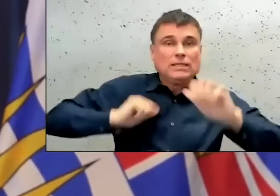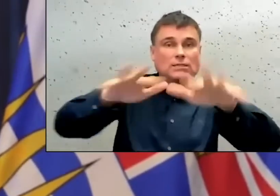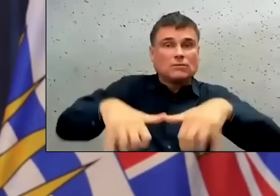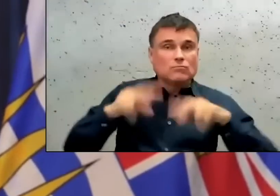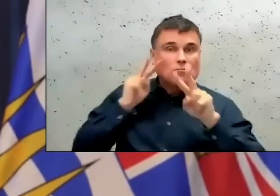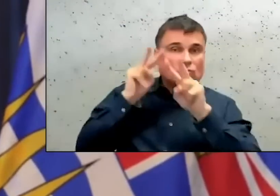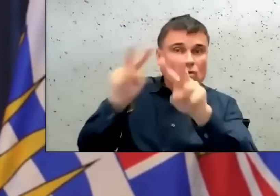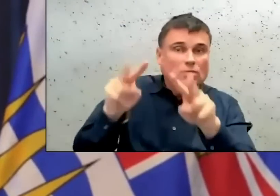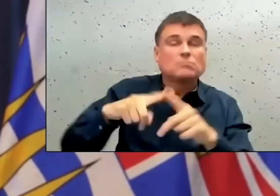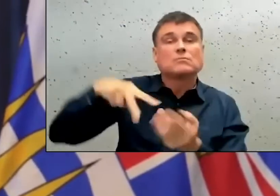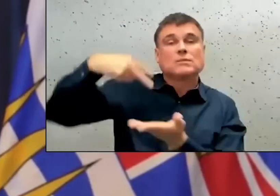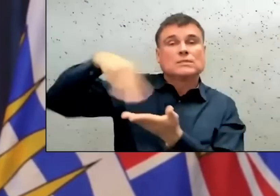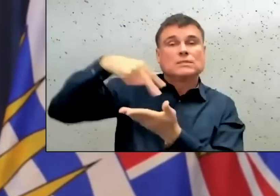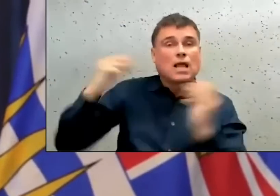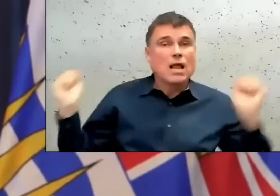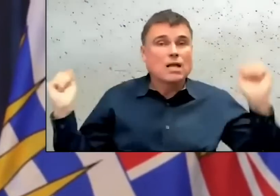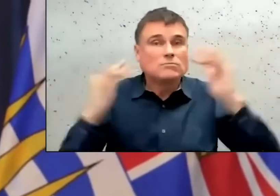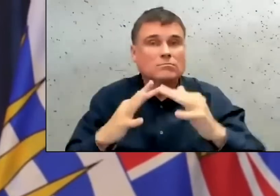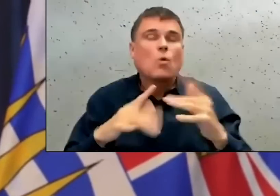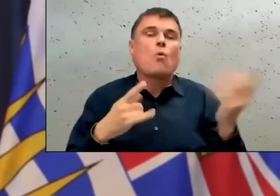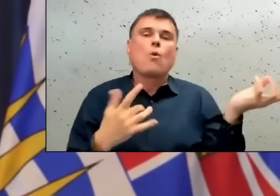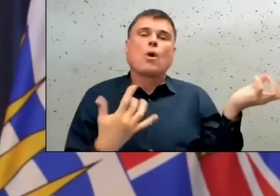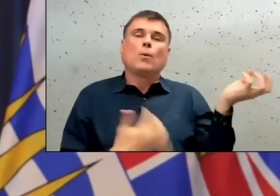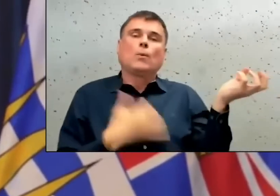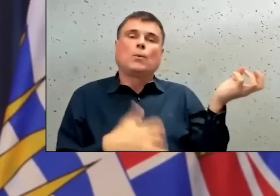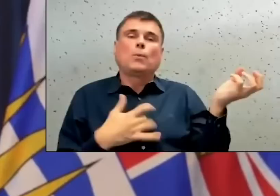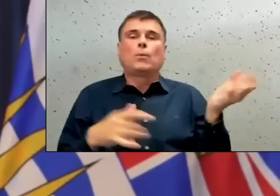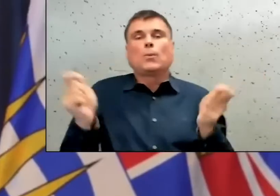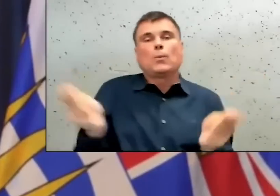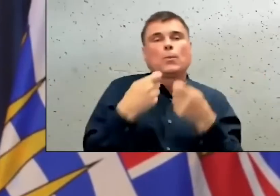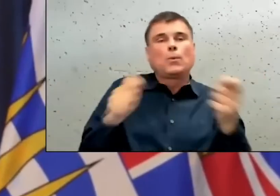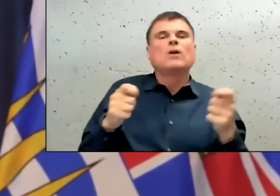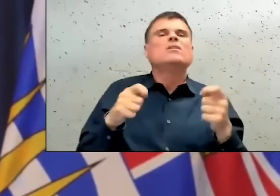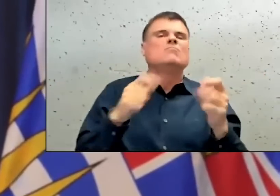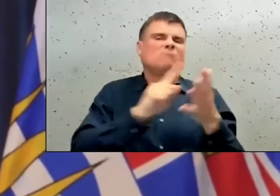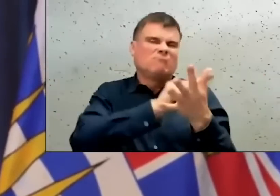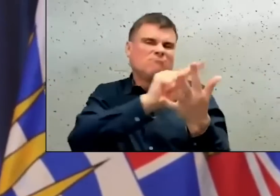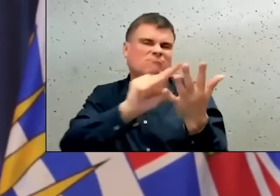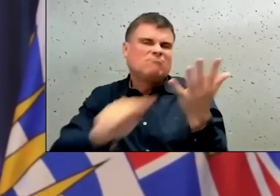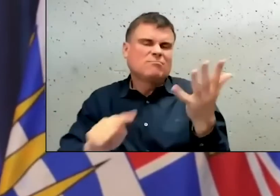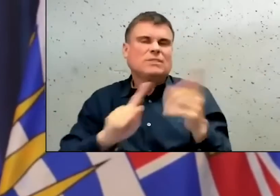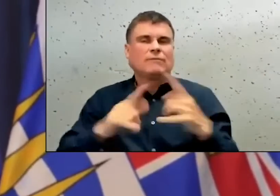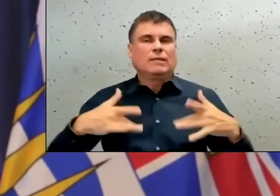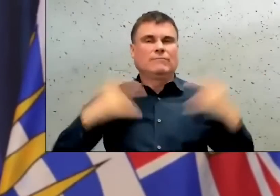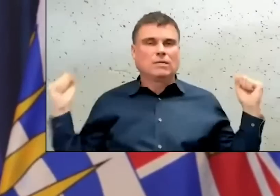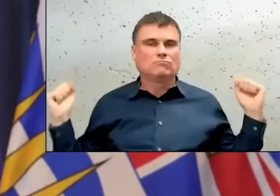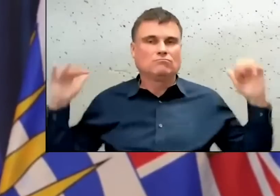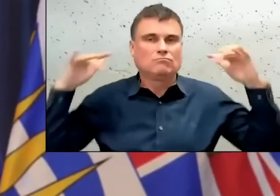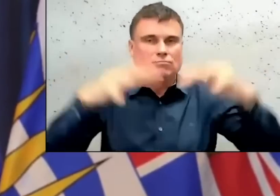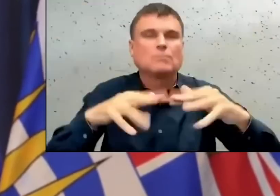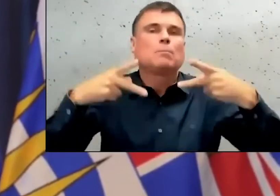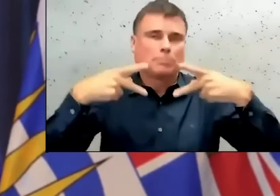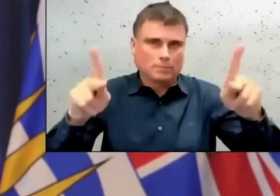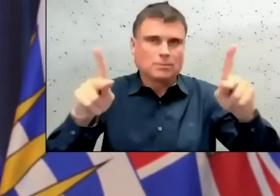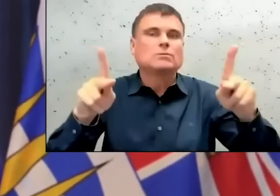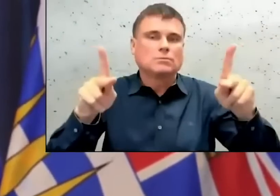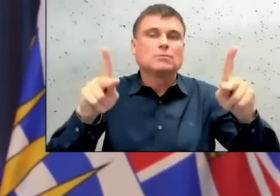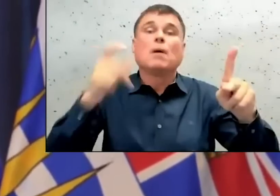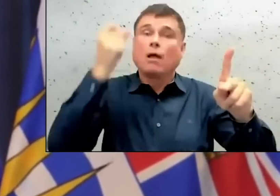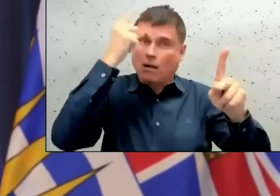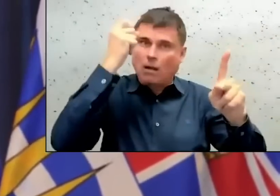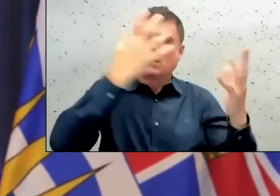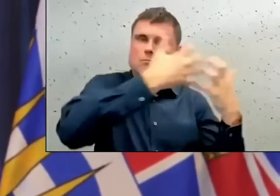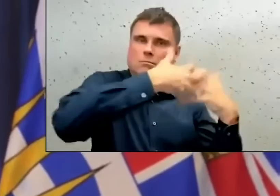events, and some of the great arts and sports that we've been missing, as well as indoor organized events such as weddings,